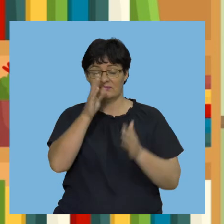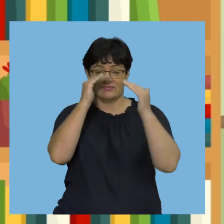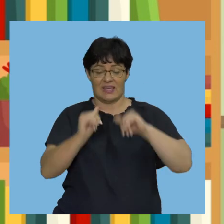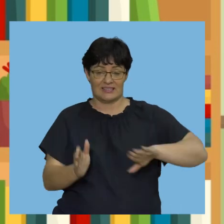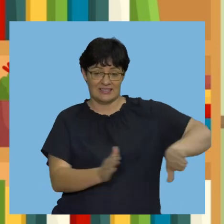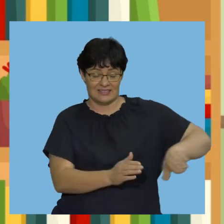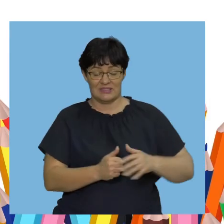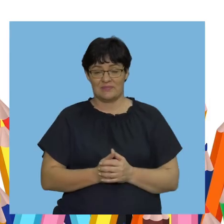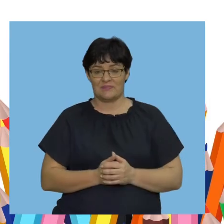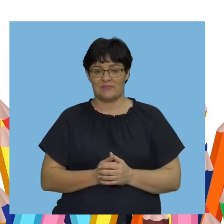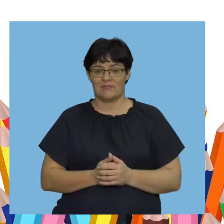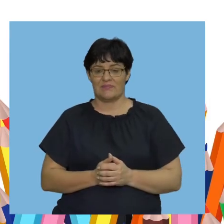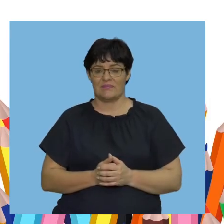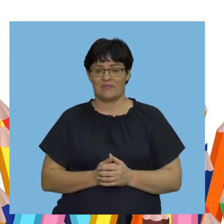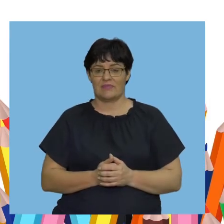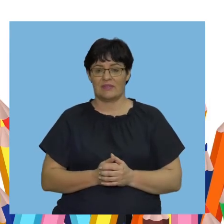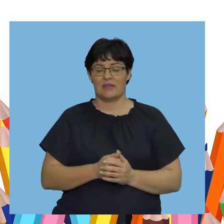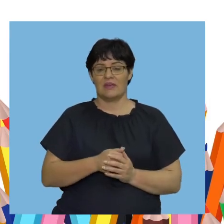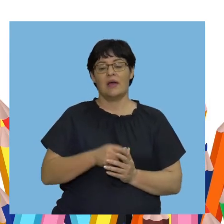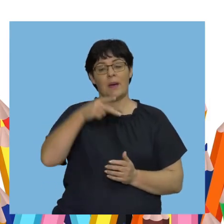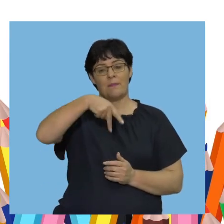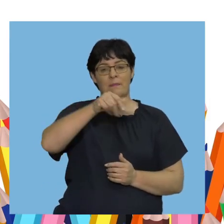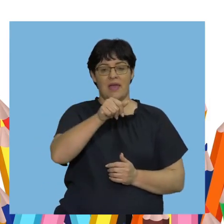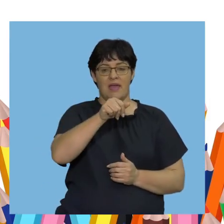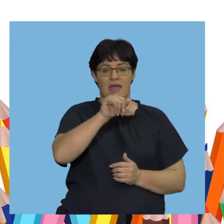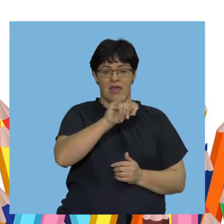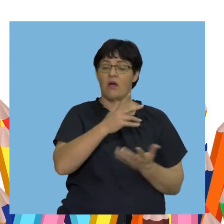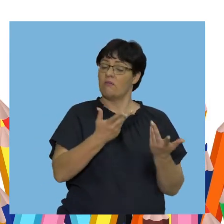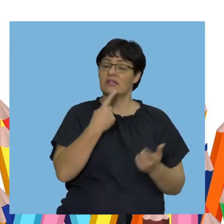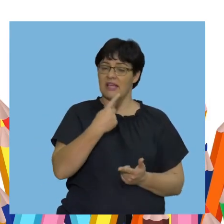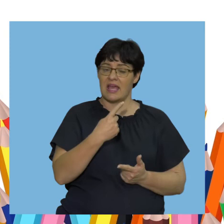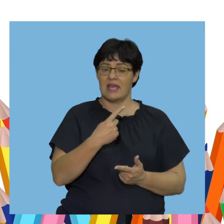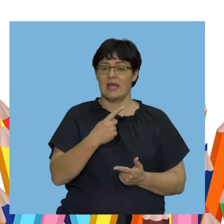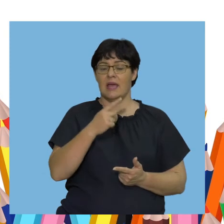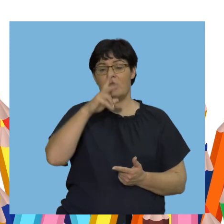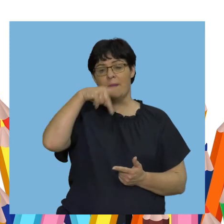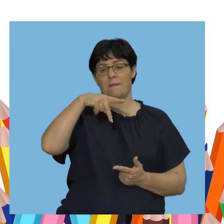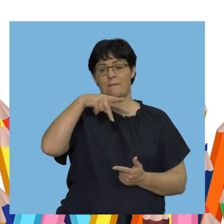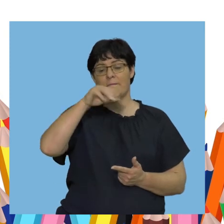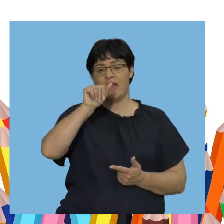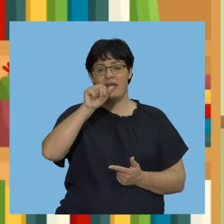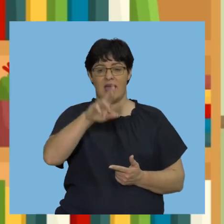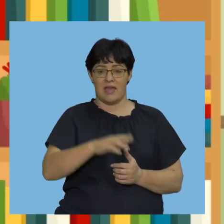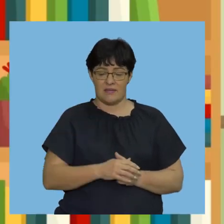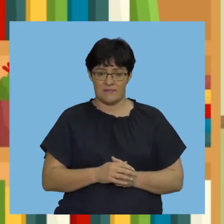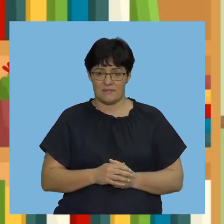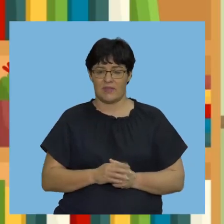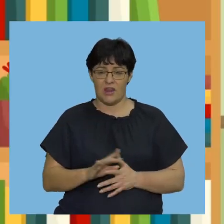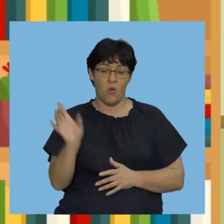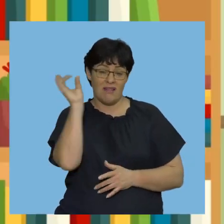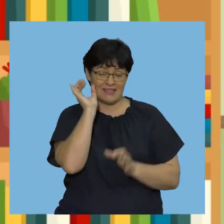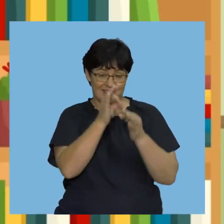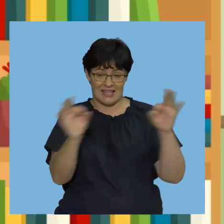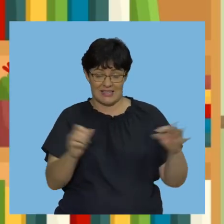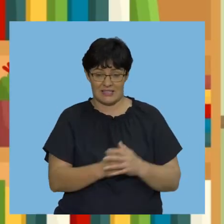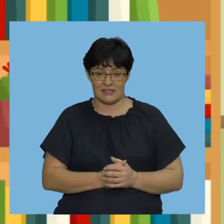the next word now. Pair. Say, pair. Pair. Now listen